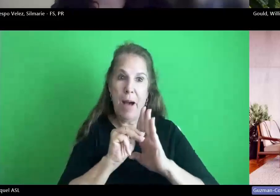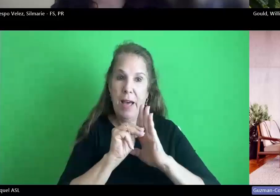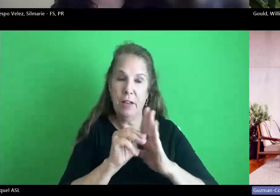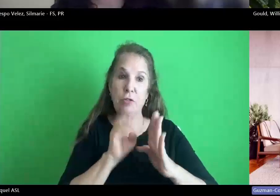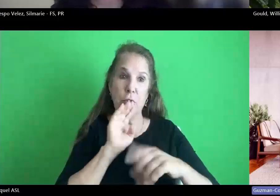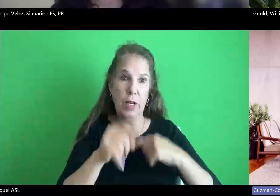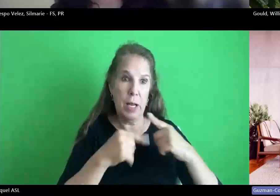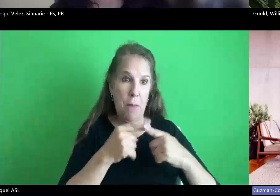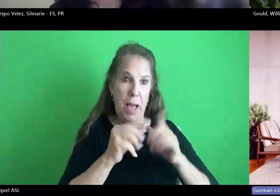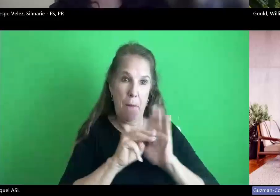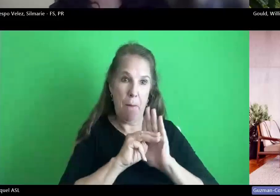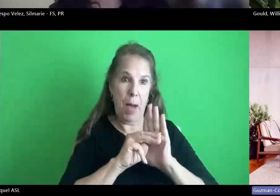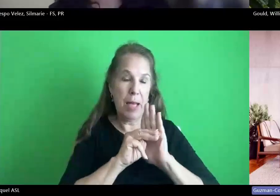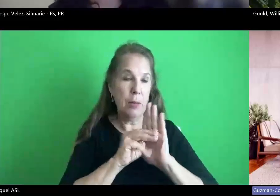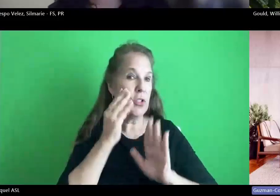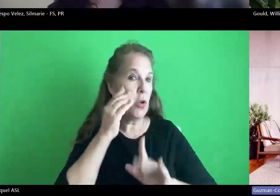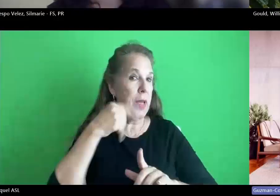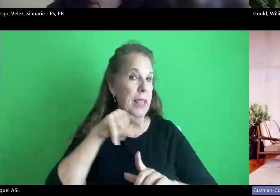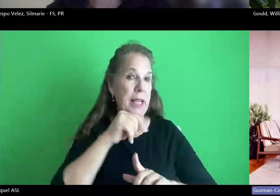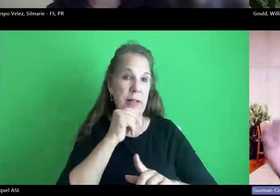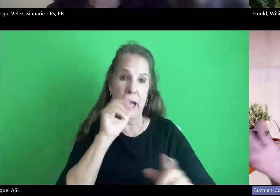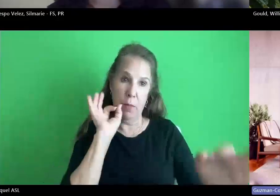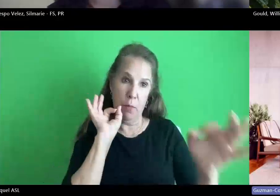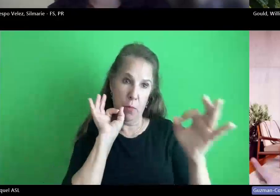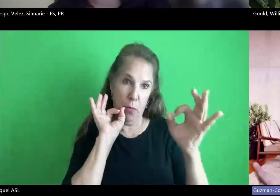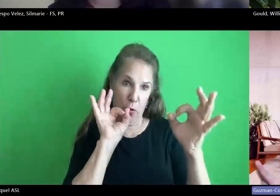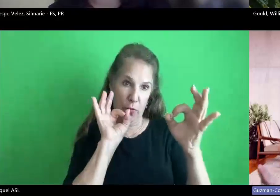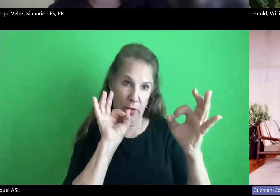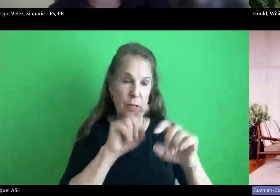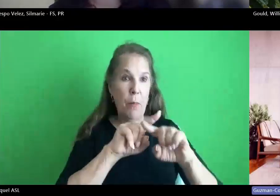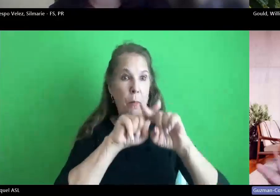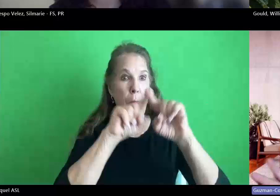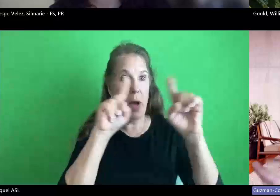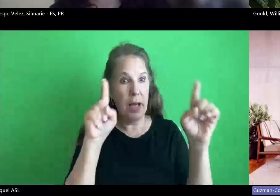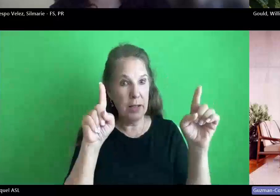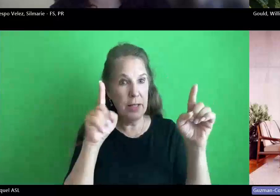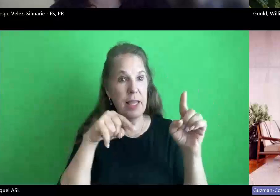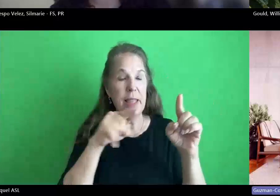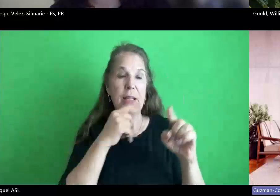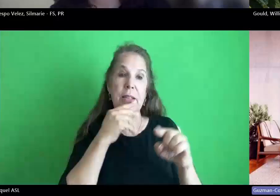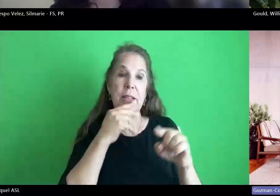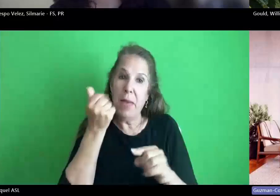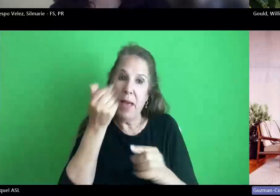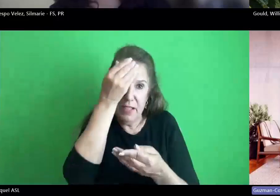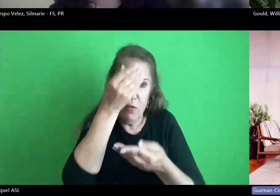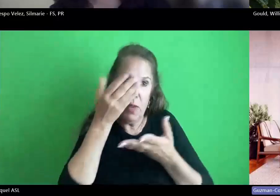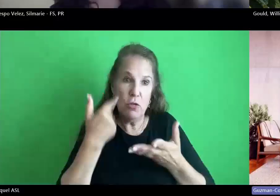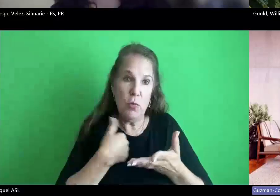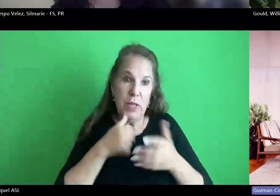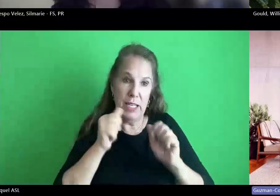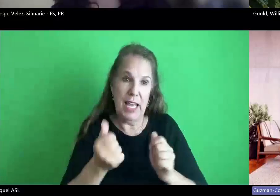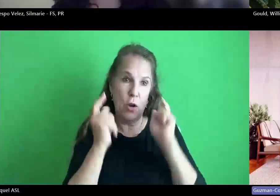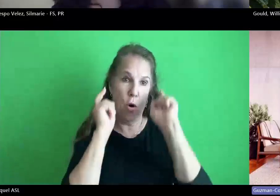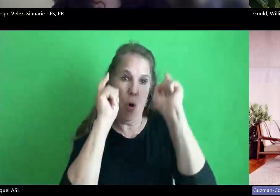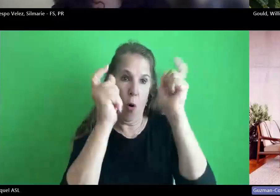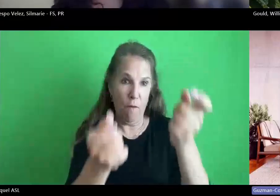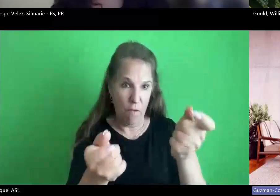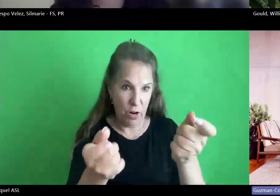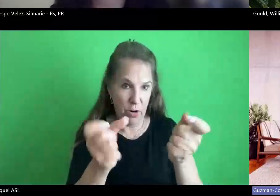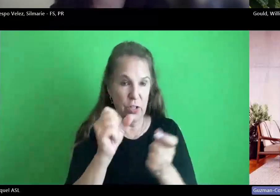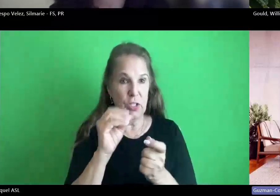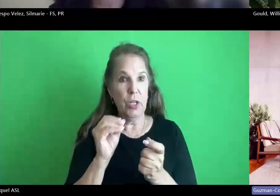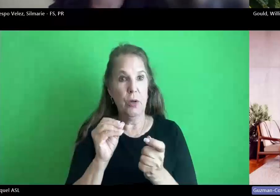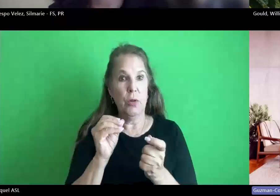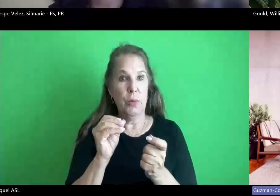models, knowing that they're not perfect, but they are the best information that we can offer. And